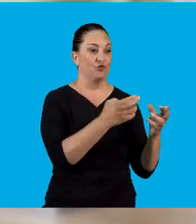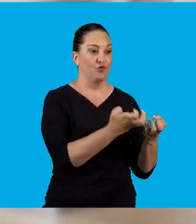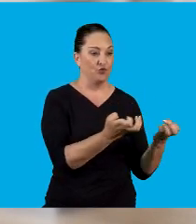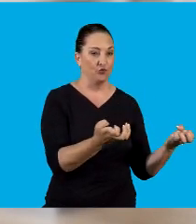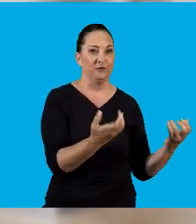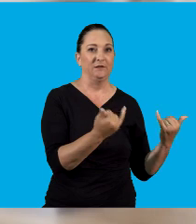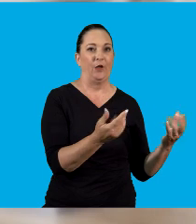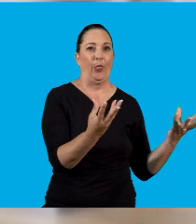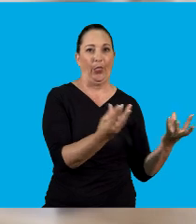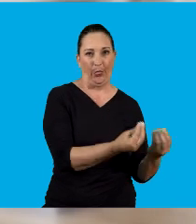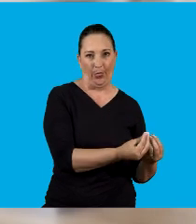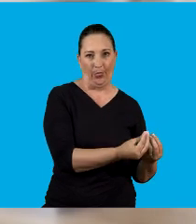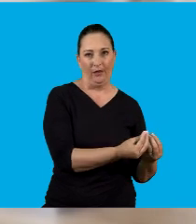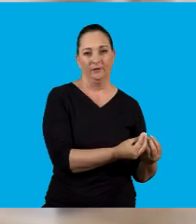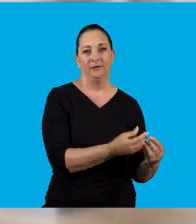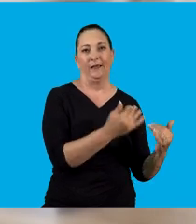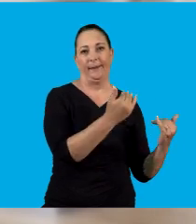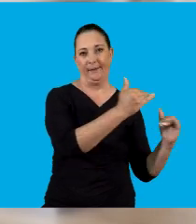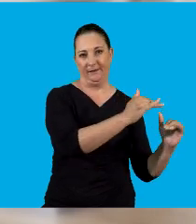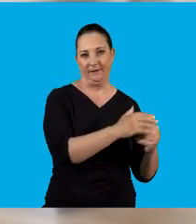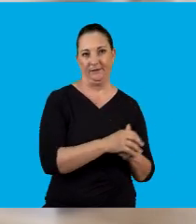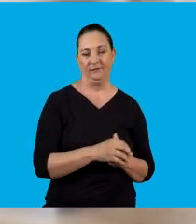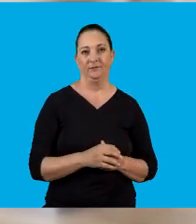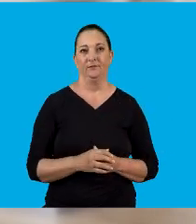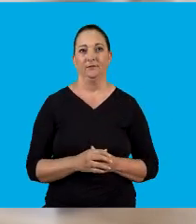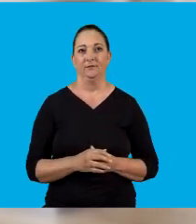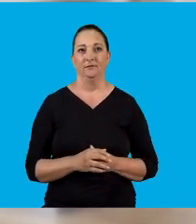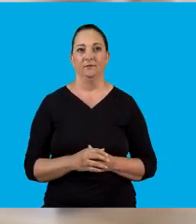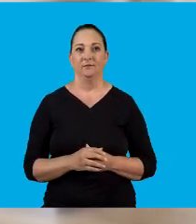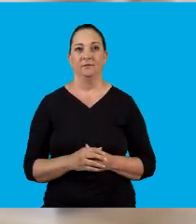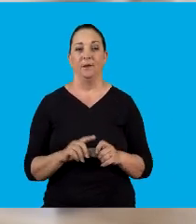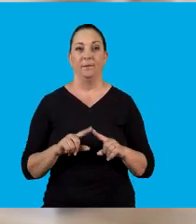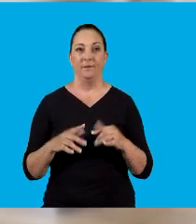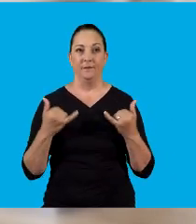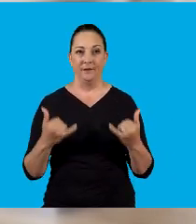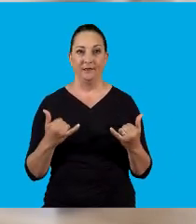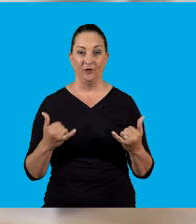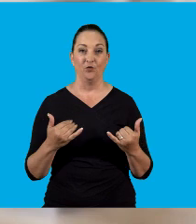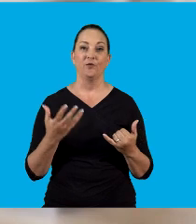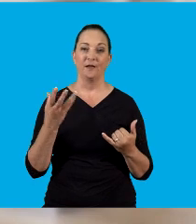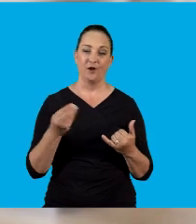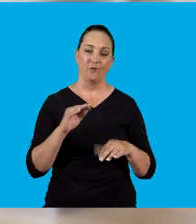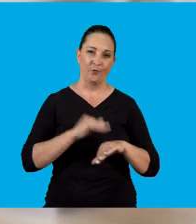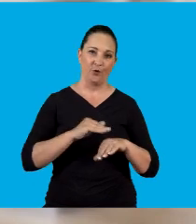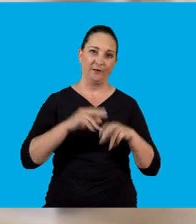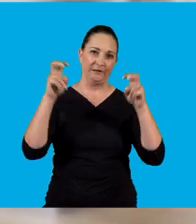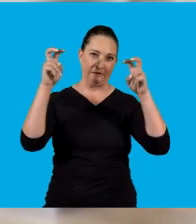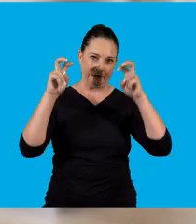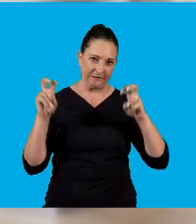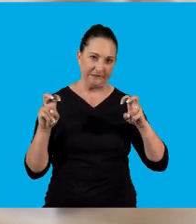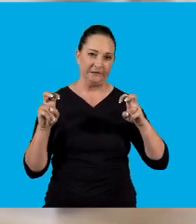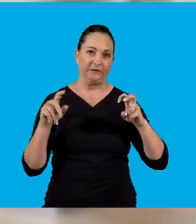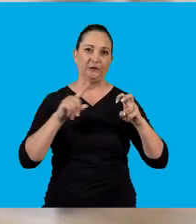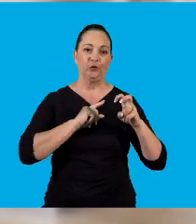those resources are going to be scarce. They are going to be limited. Even currently, you know that we have a problem of electricity due